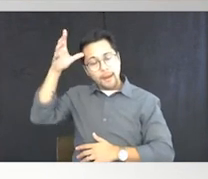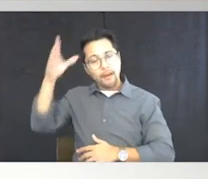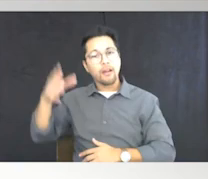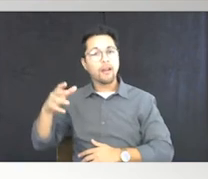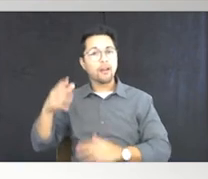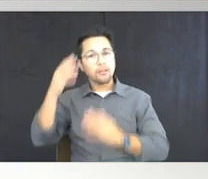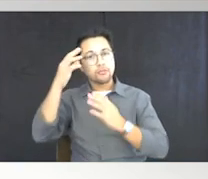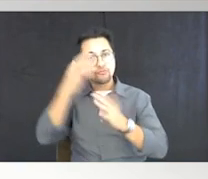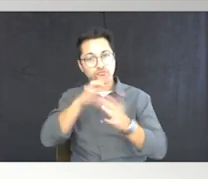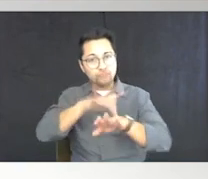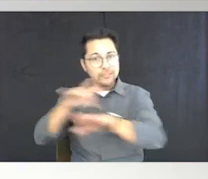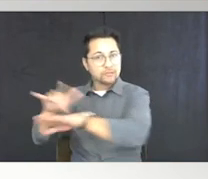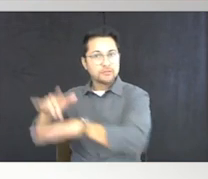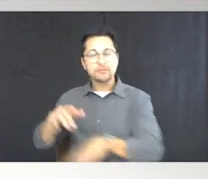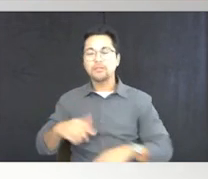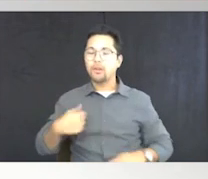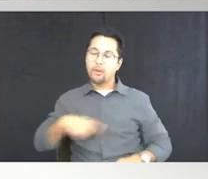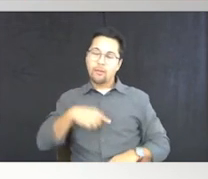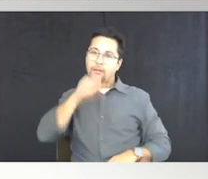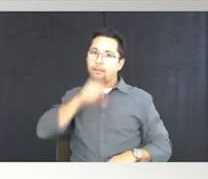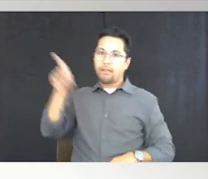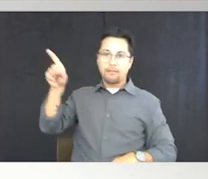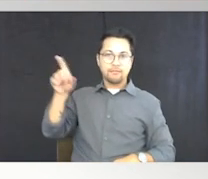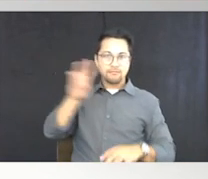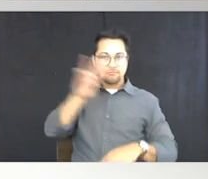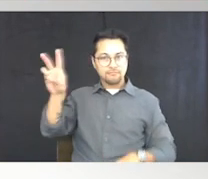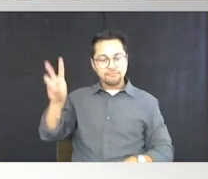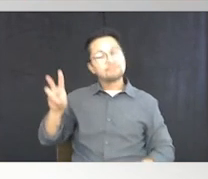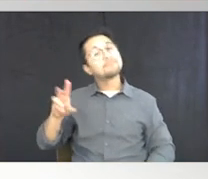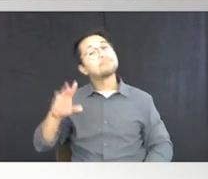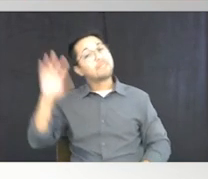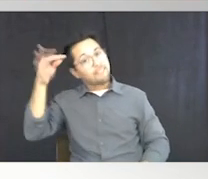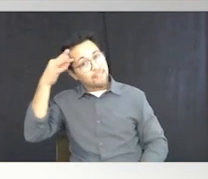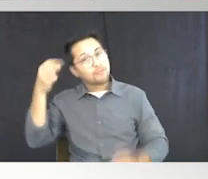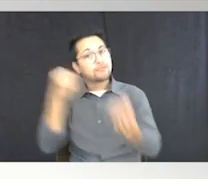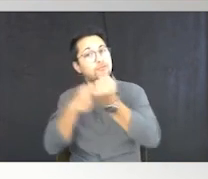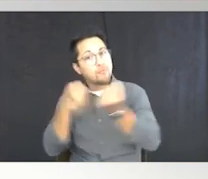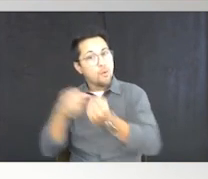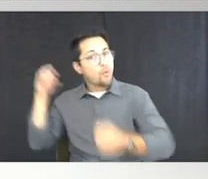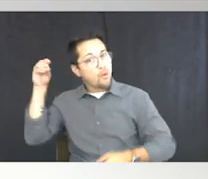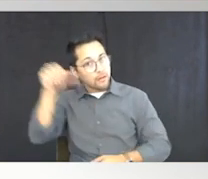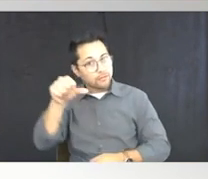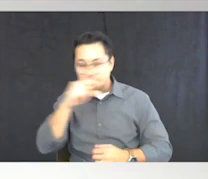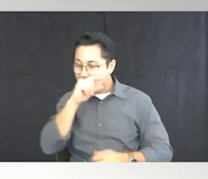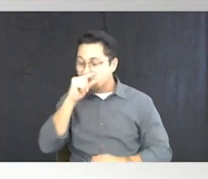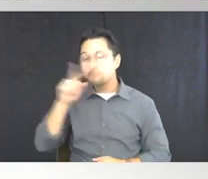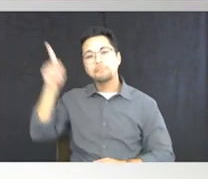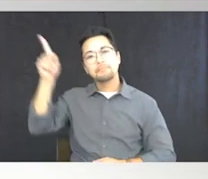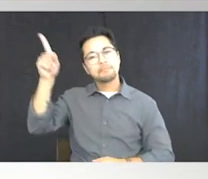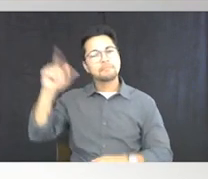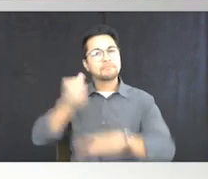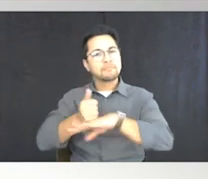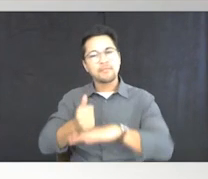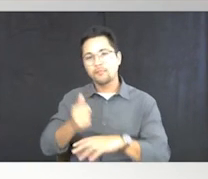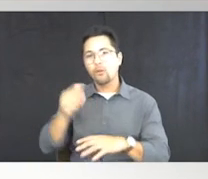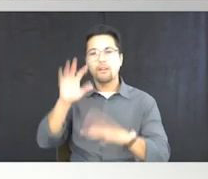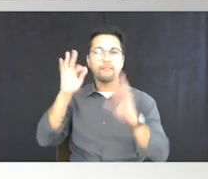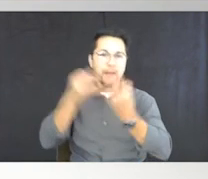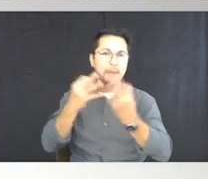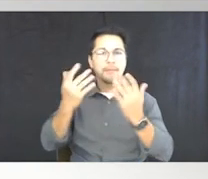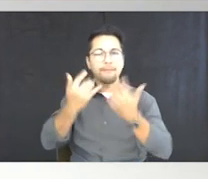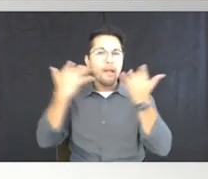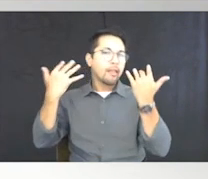Hub. We like that website. It's federally funded, and they put it in